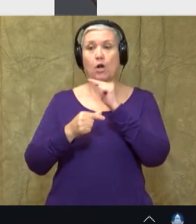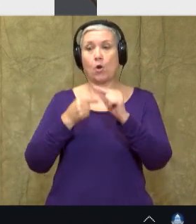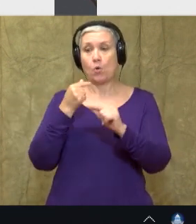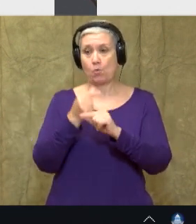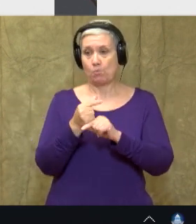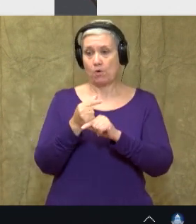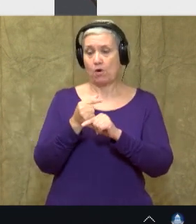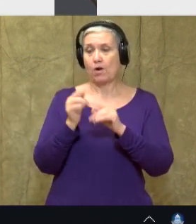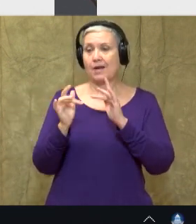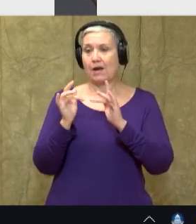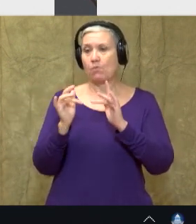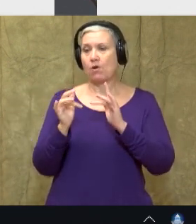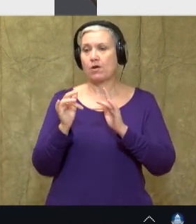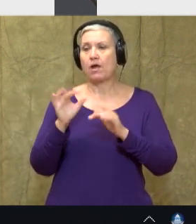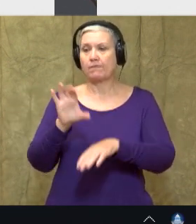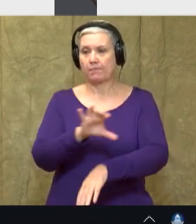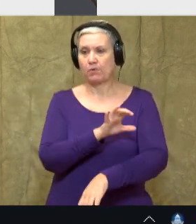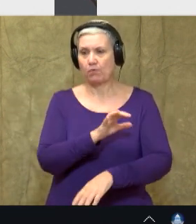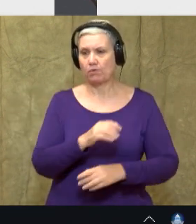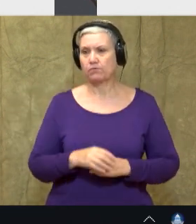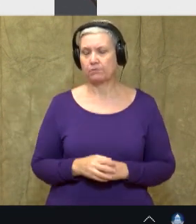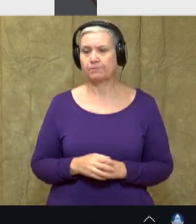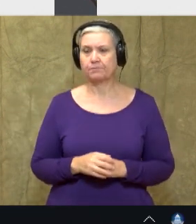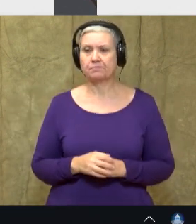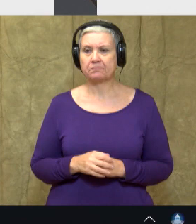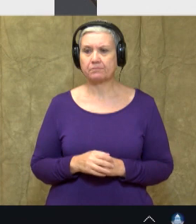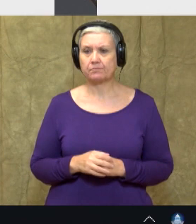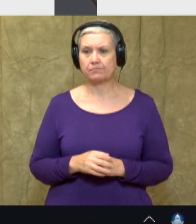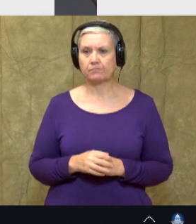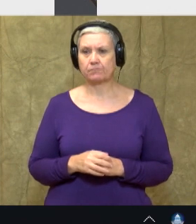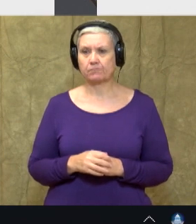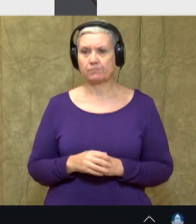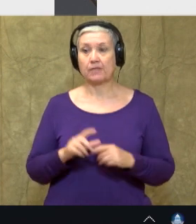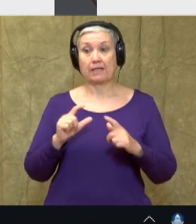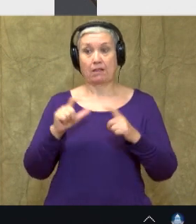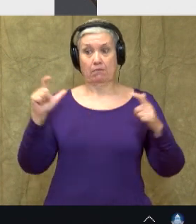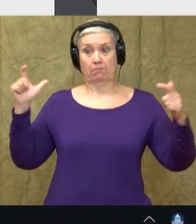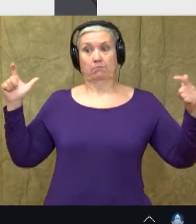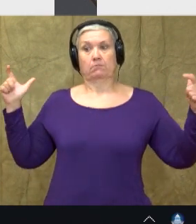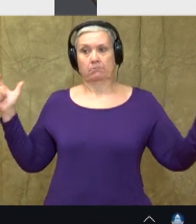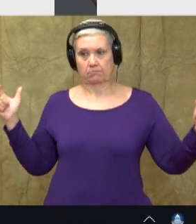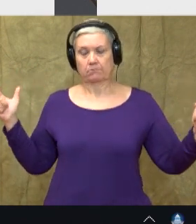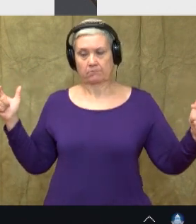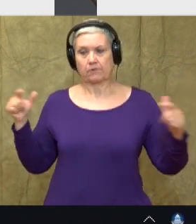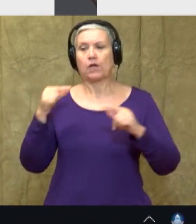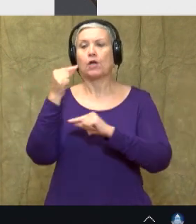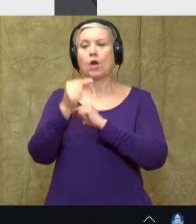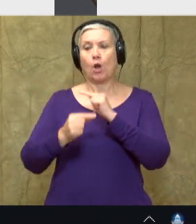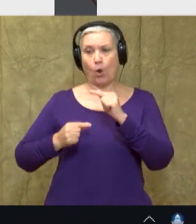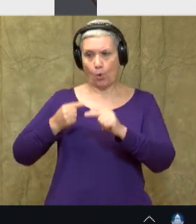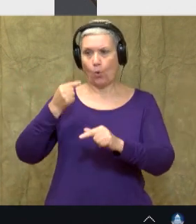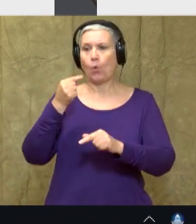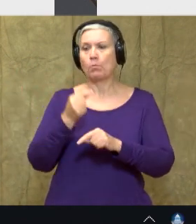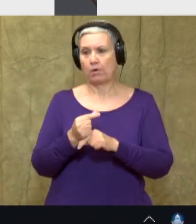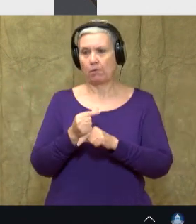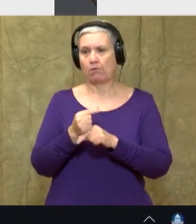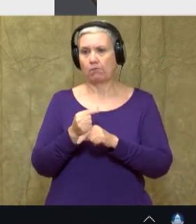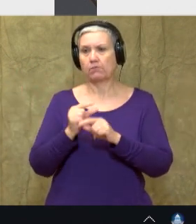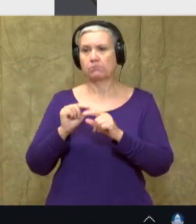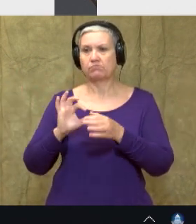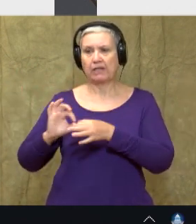network of computers, okay? The internet is the largest global network of